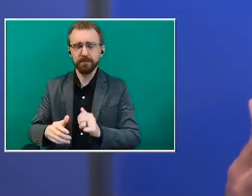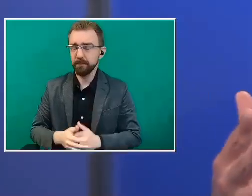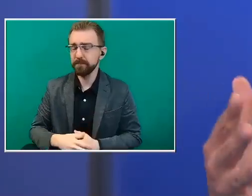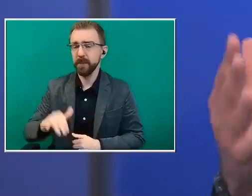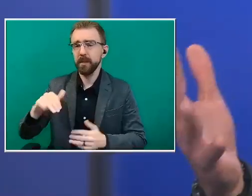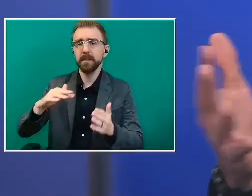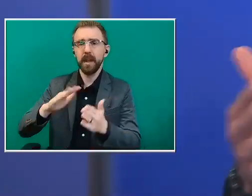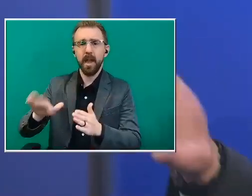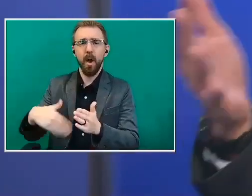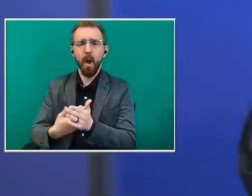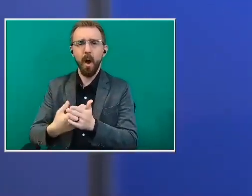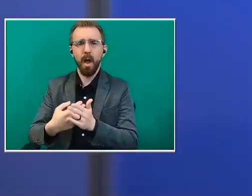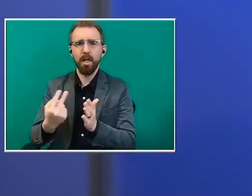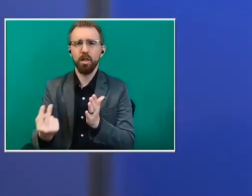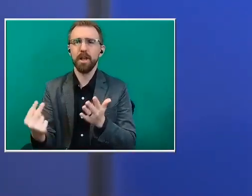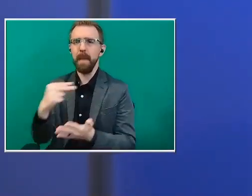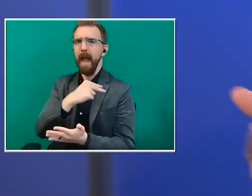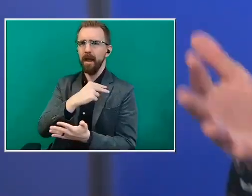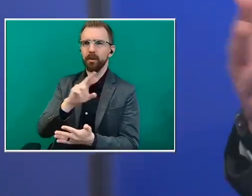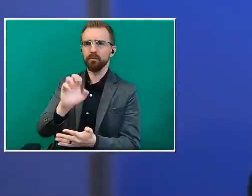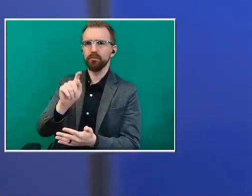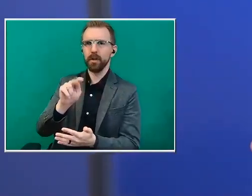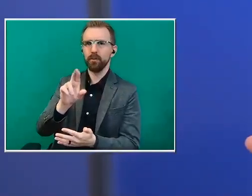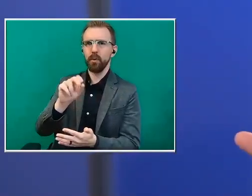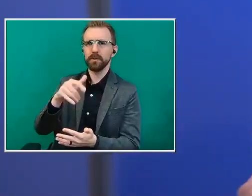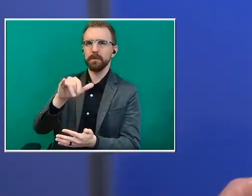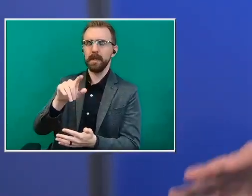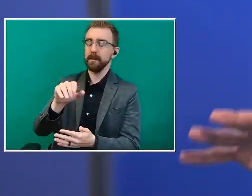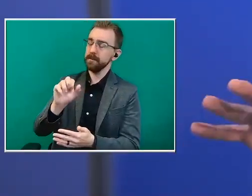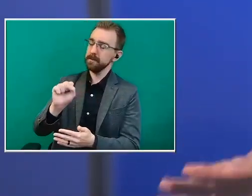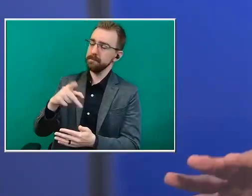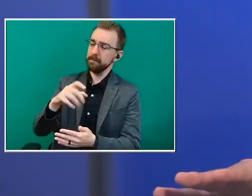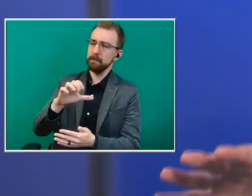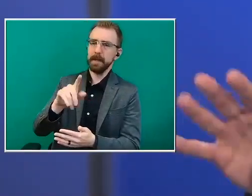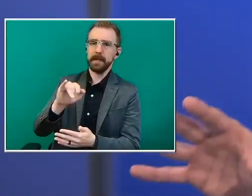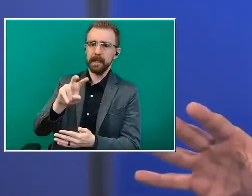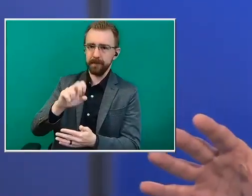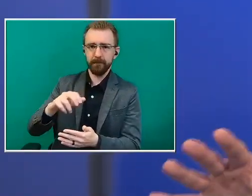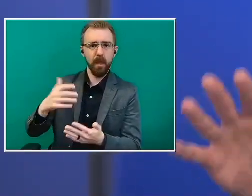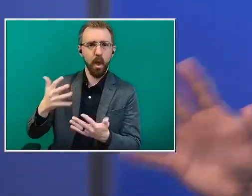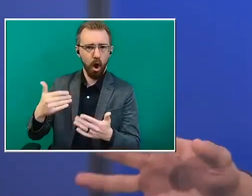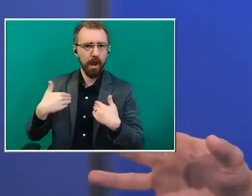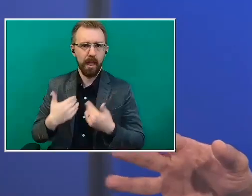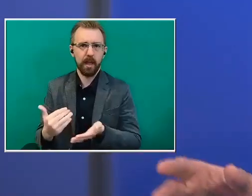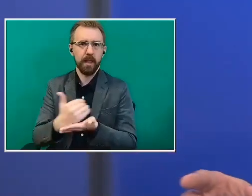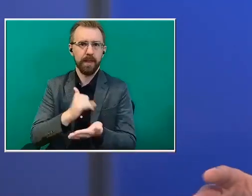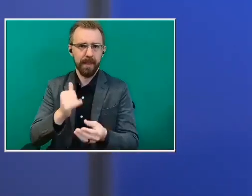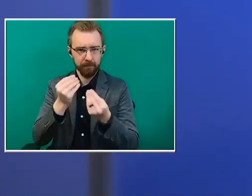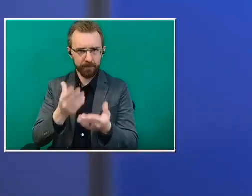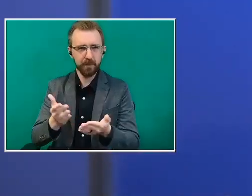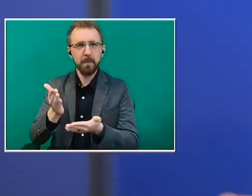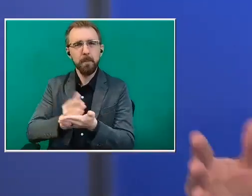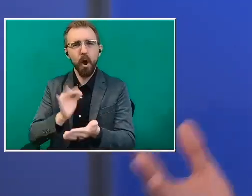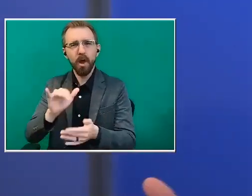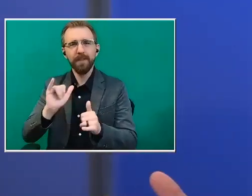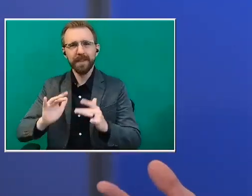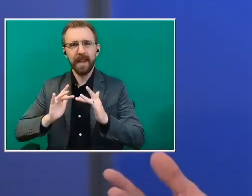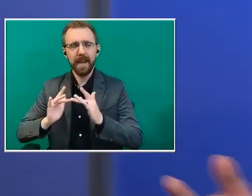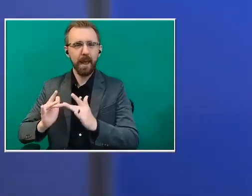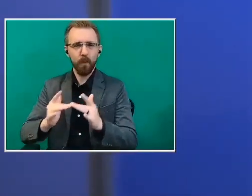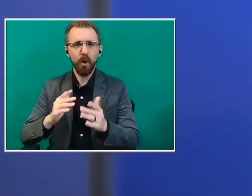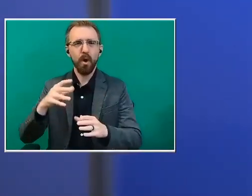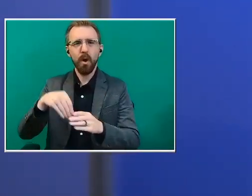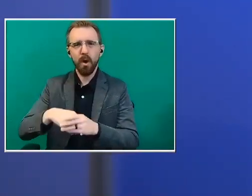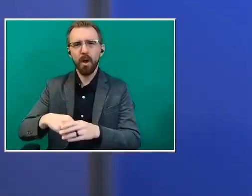So in other words, we look back at data that has already been collected. So we're doing this as part of this network that's called Greater Plains